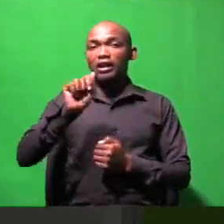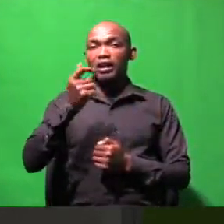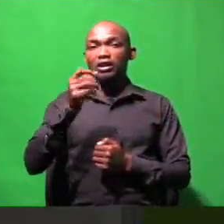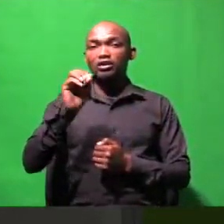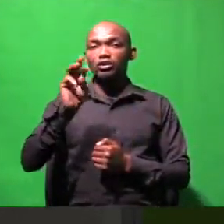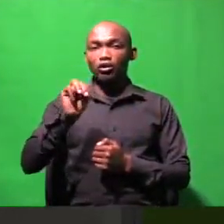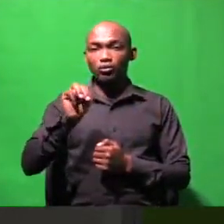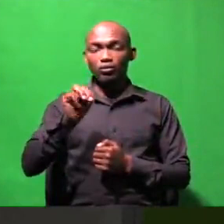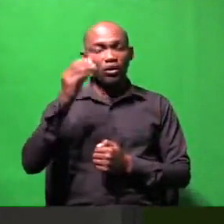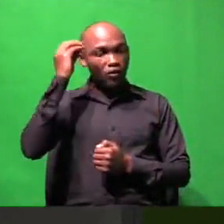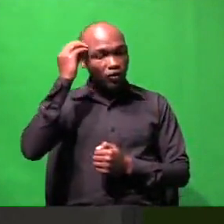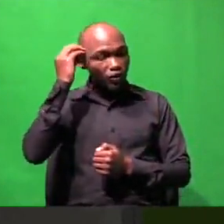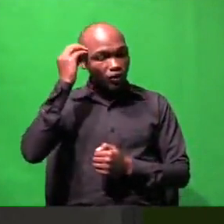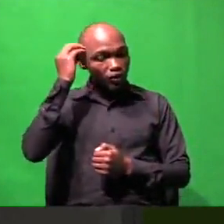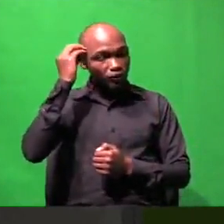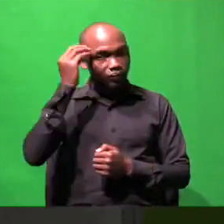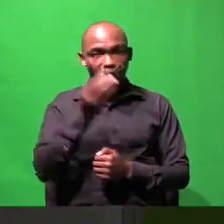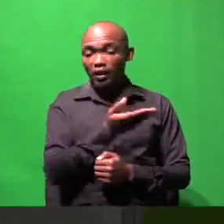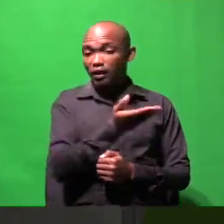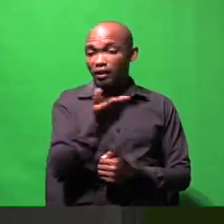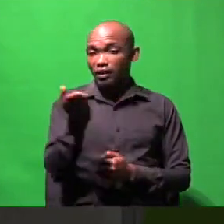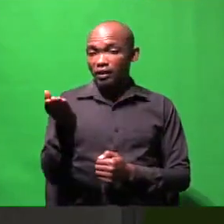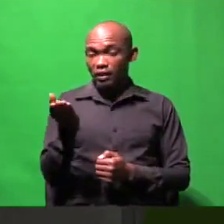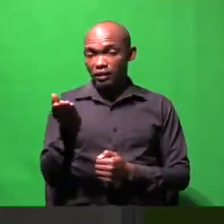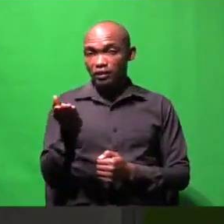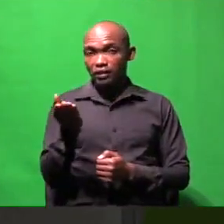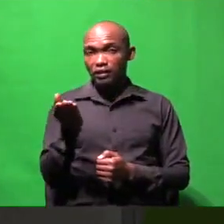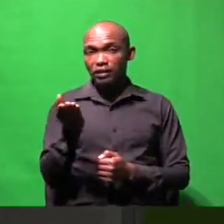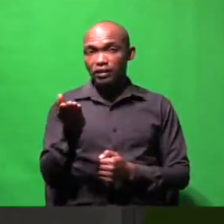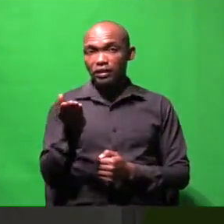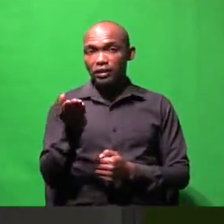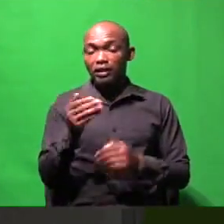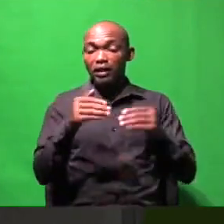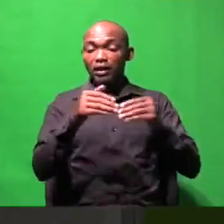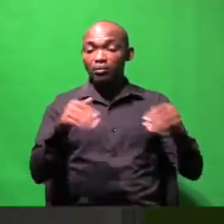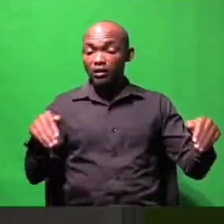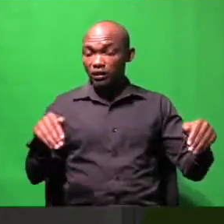Dalton theory, and these limitations include